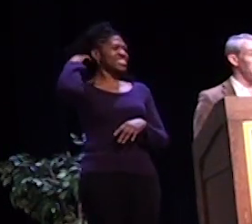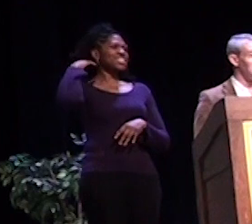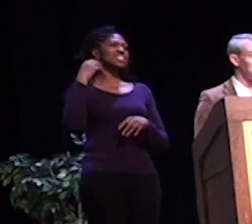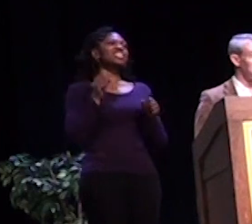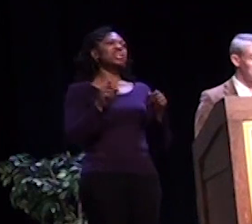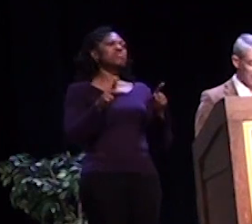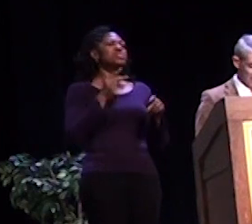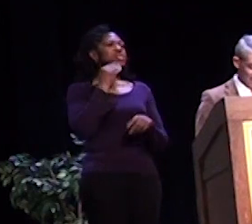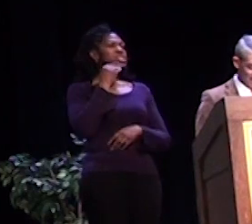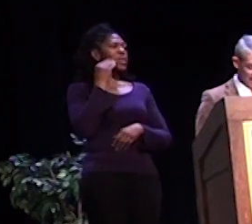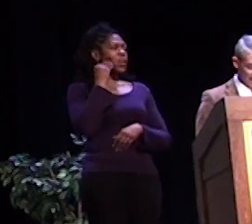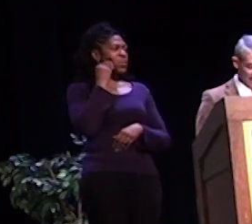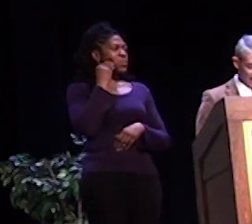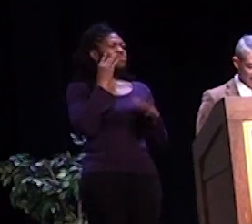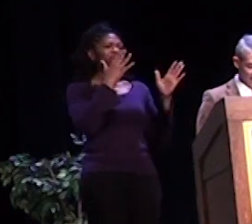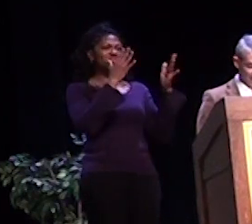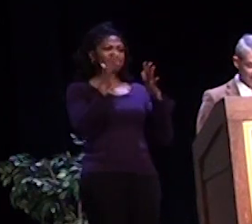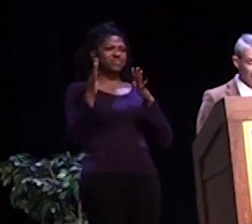Opportunity Home,